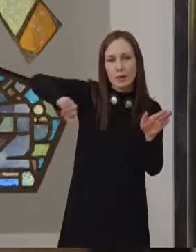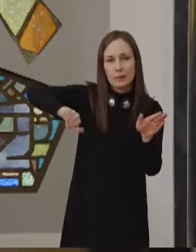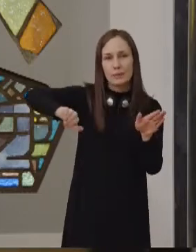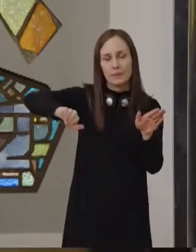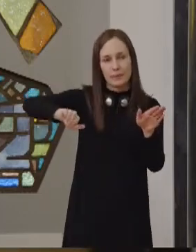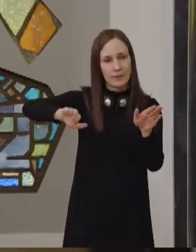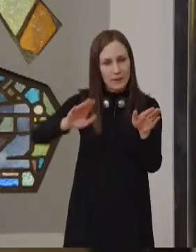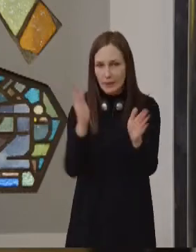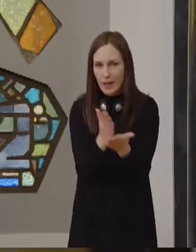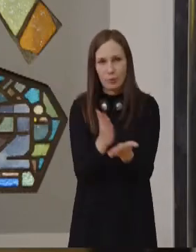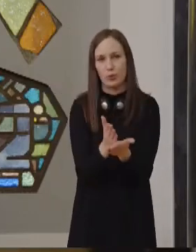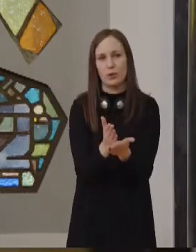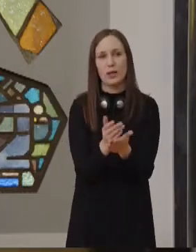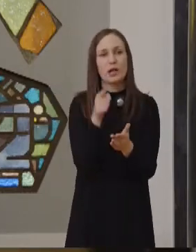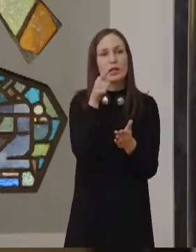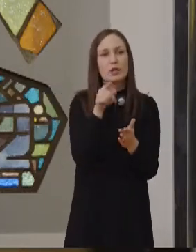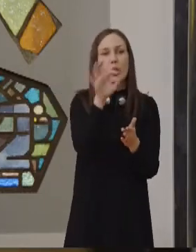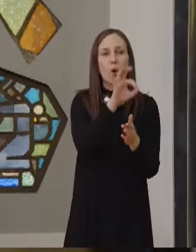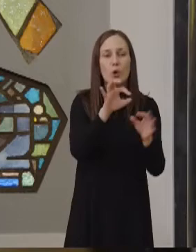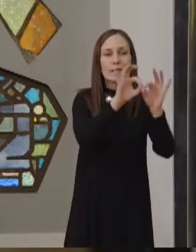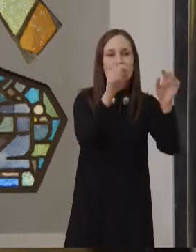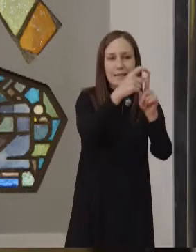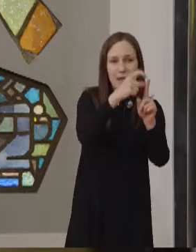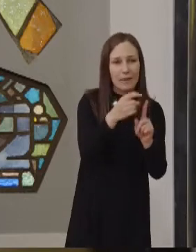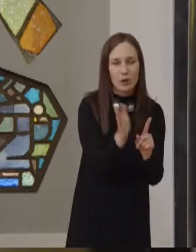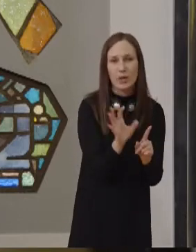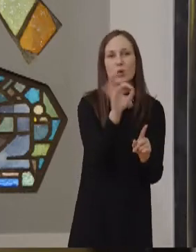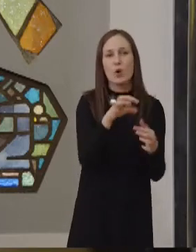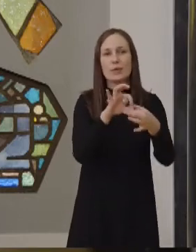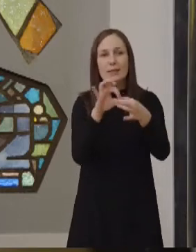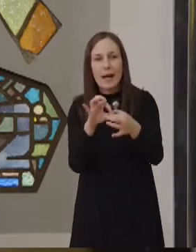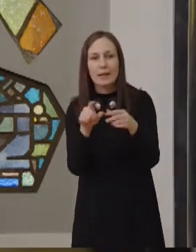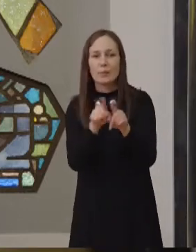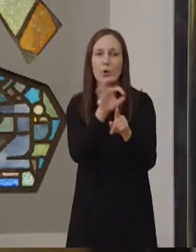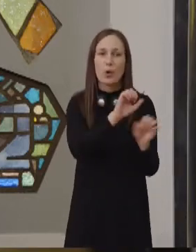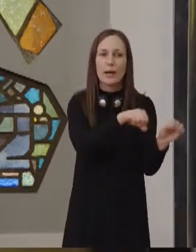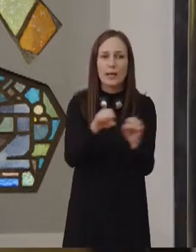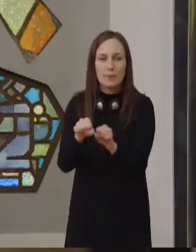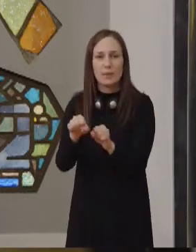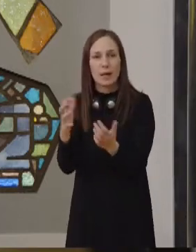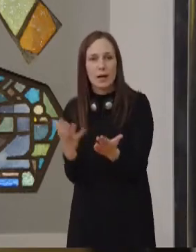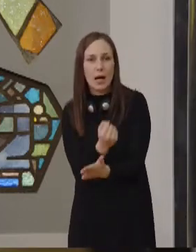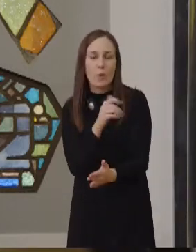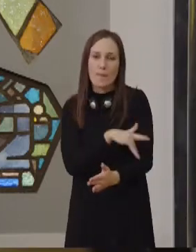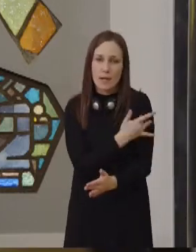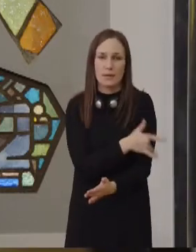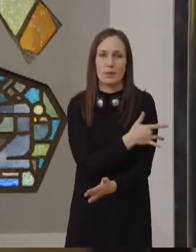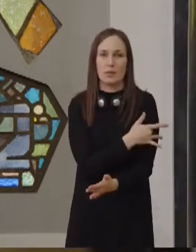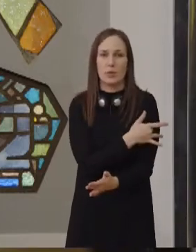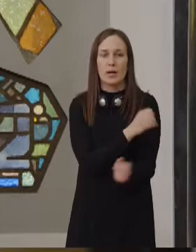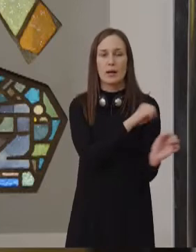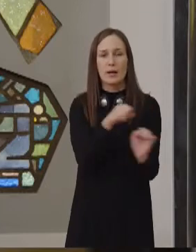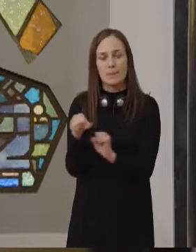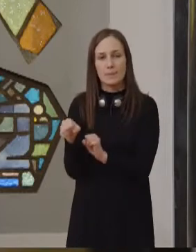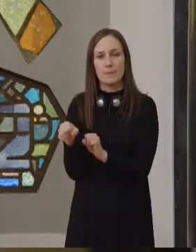without leaving these people on the margins. We are not speaking about the concepts, but about relationships and the possibility